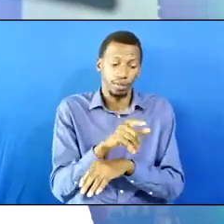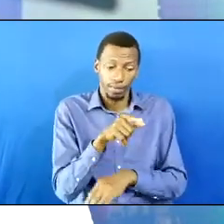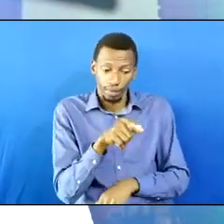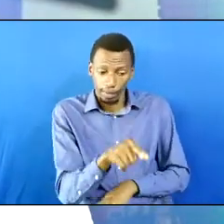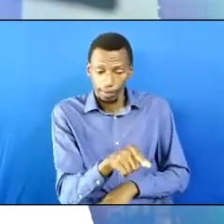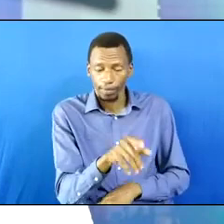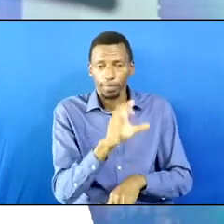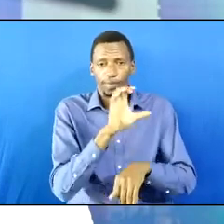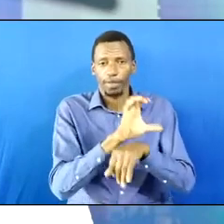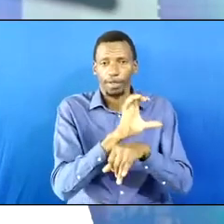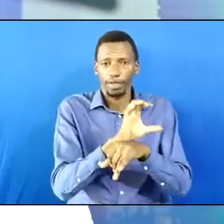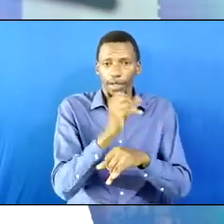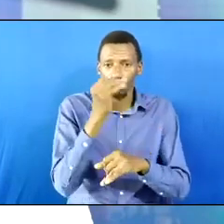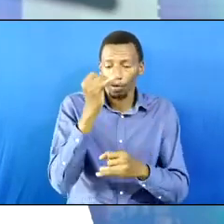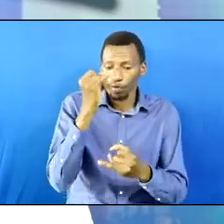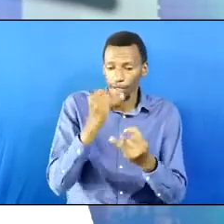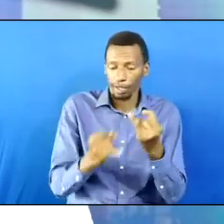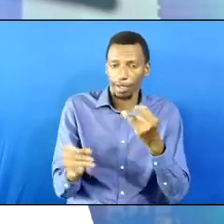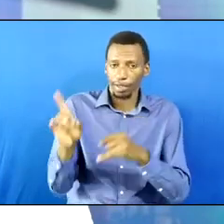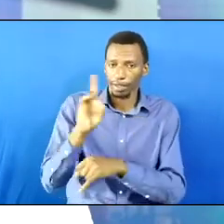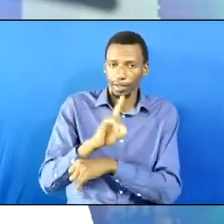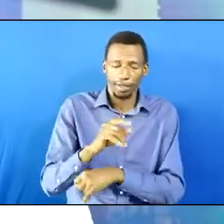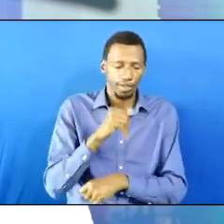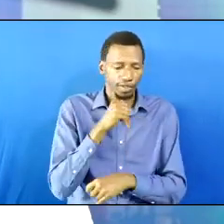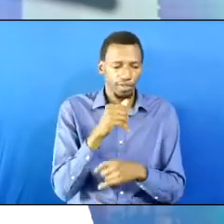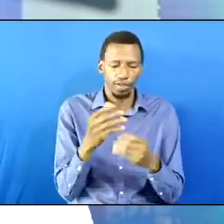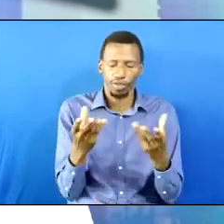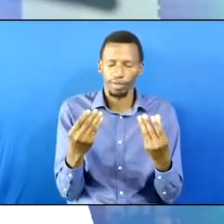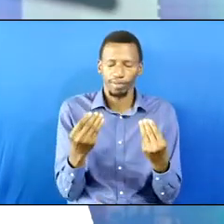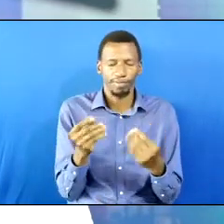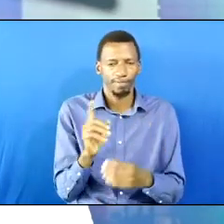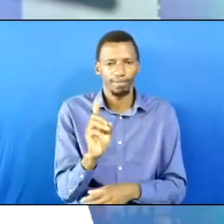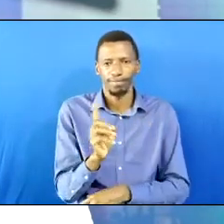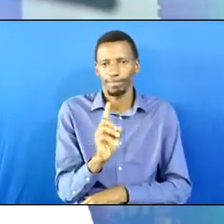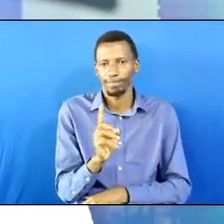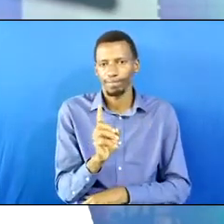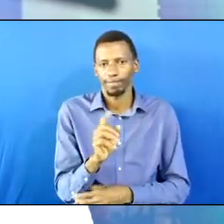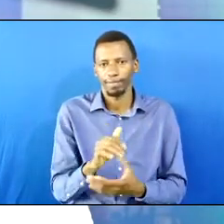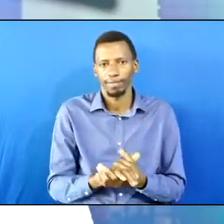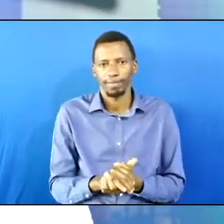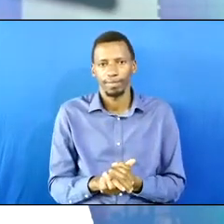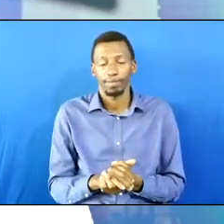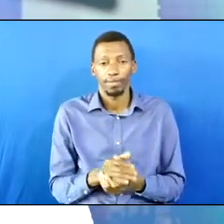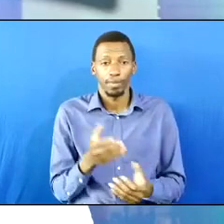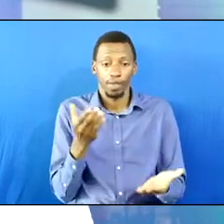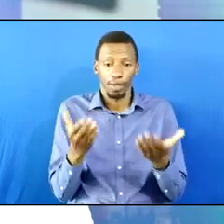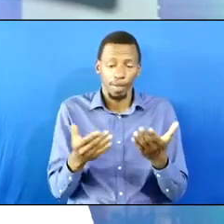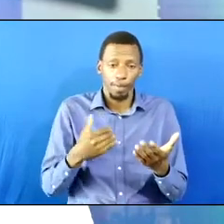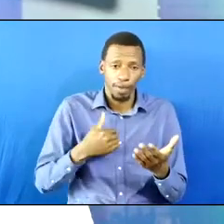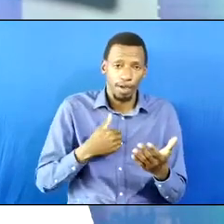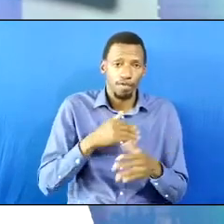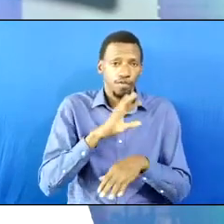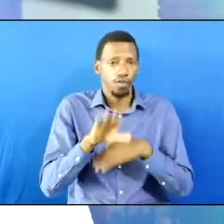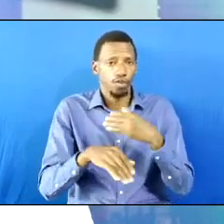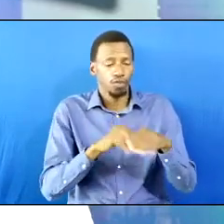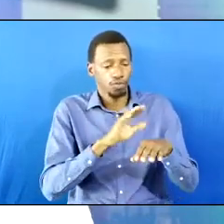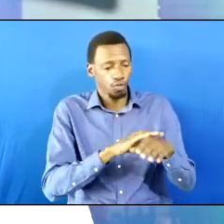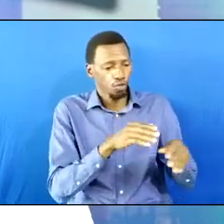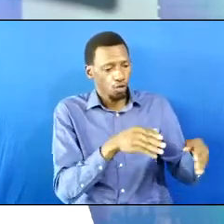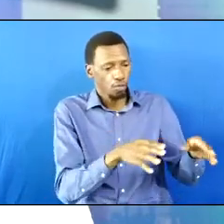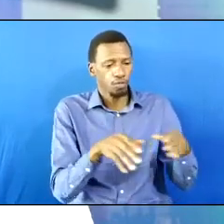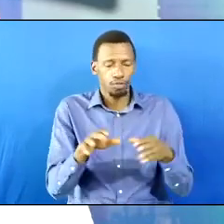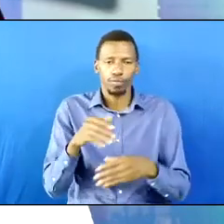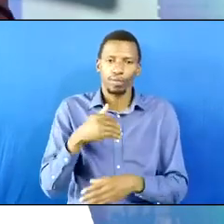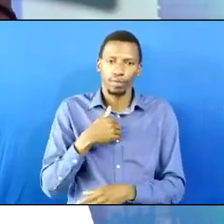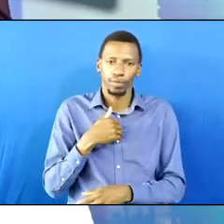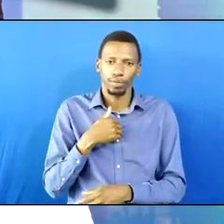church of the last days. It's not an easy thing. It's not a small thing. We might have all those privileges. You might